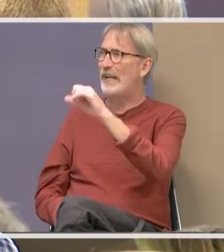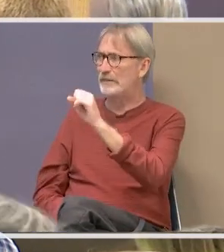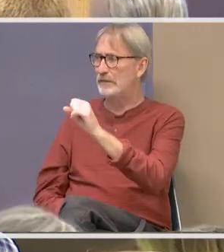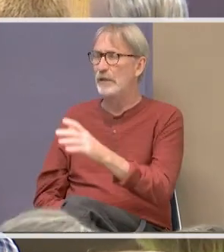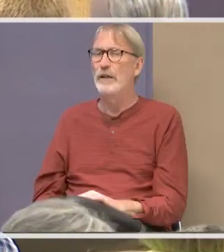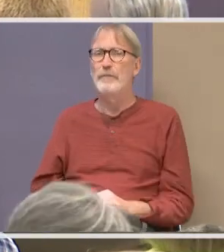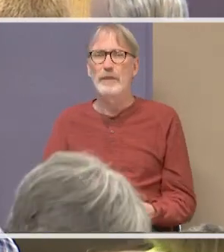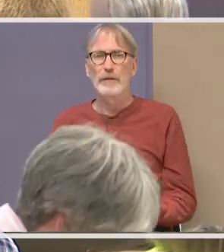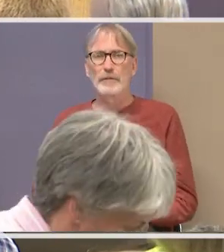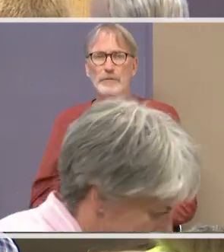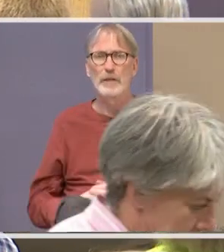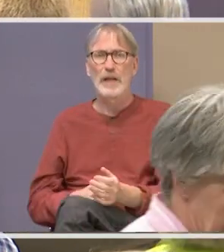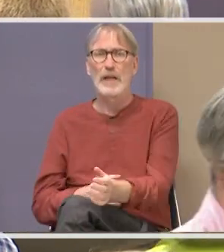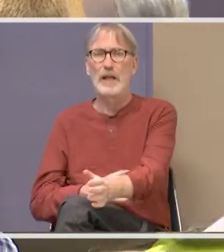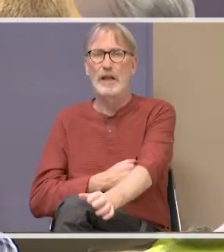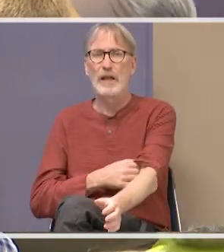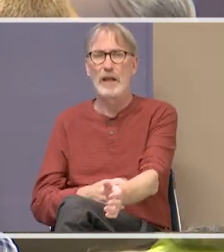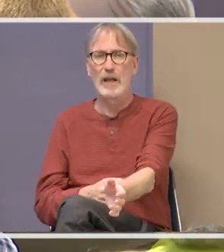will also,